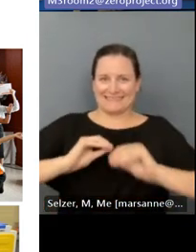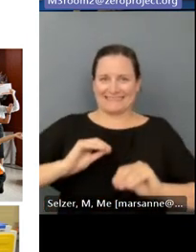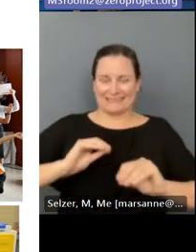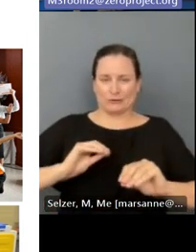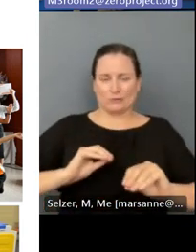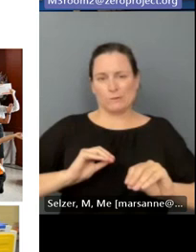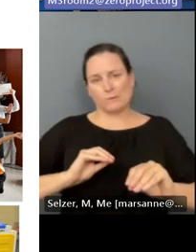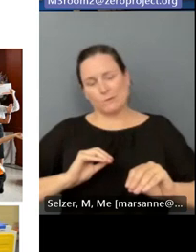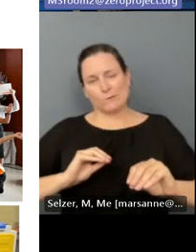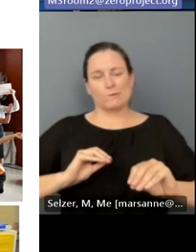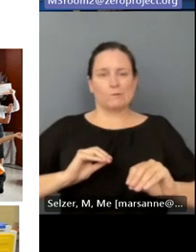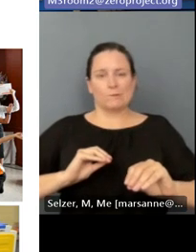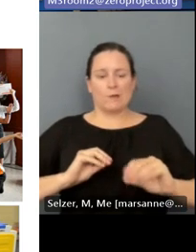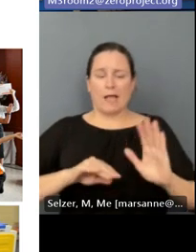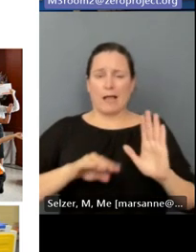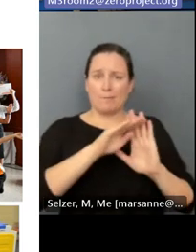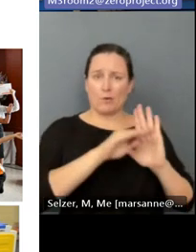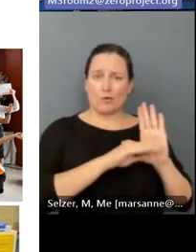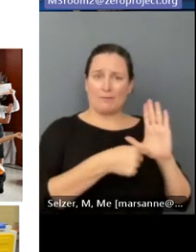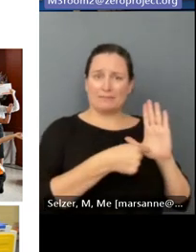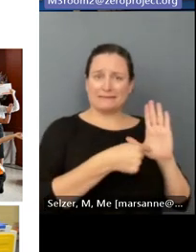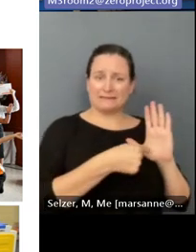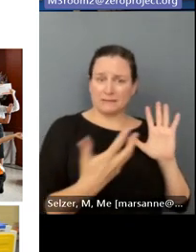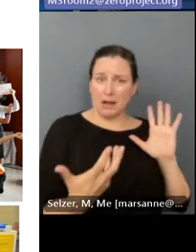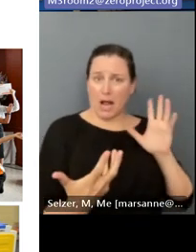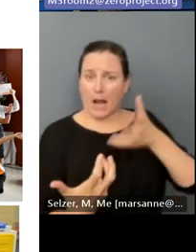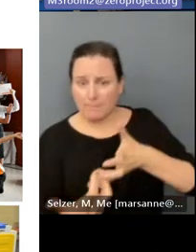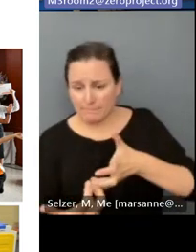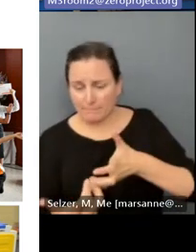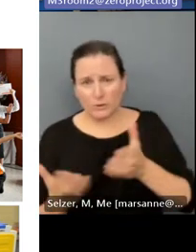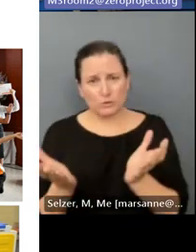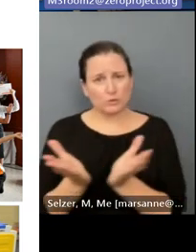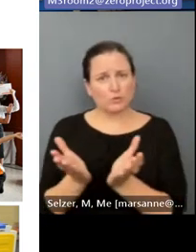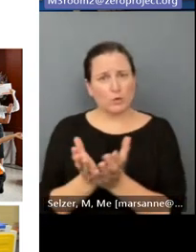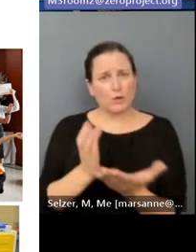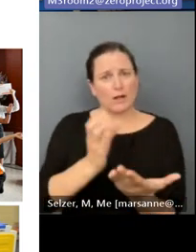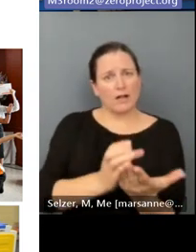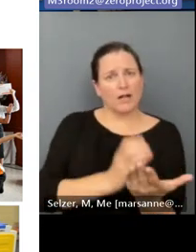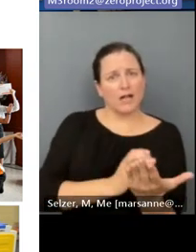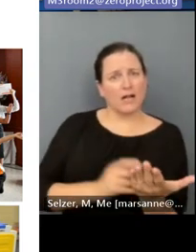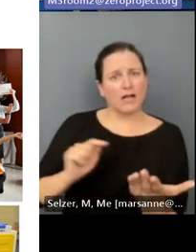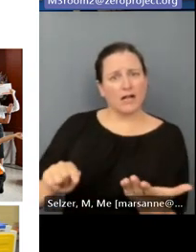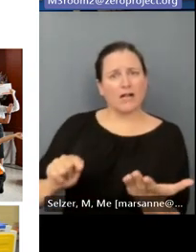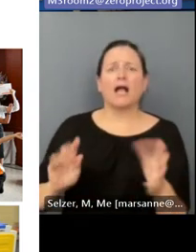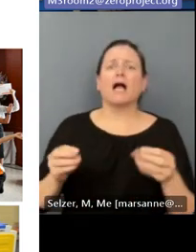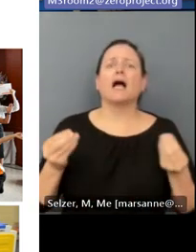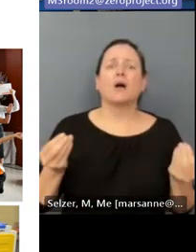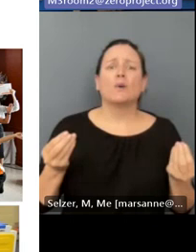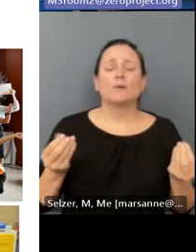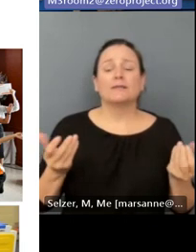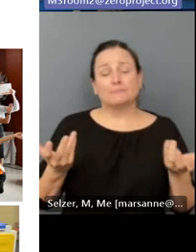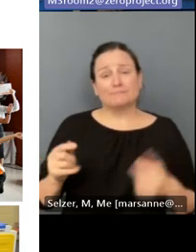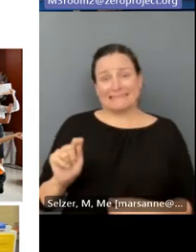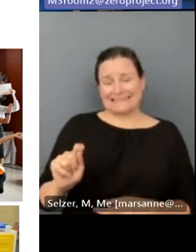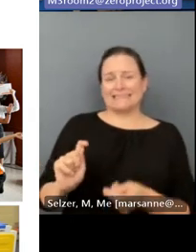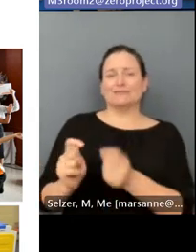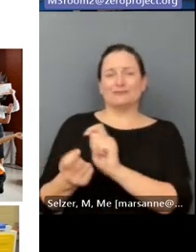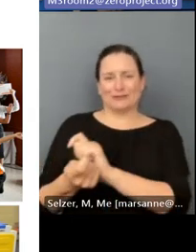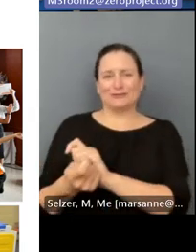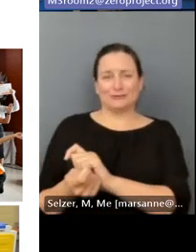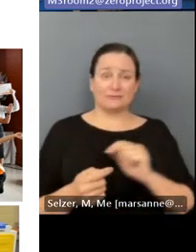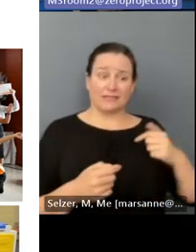program into the school curriculum is very complicated. Yes, it needs adaptation and learning. And that's